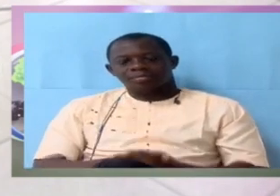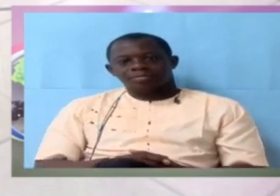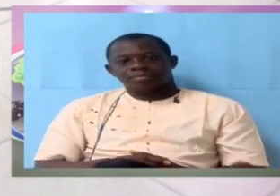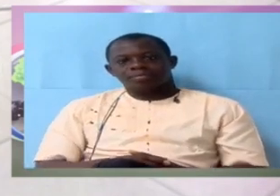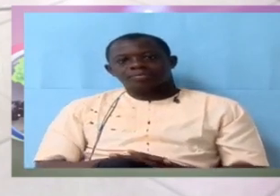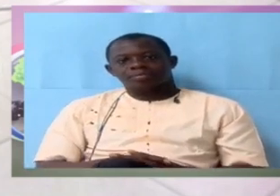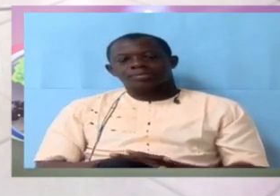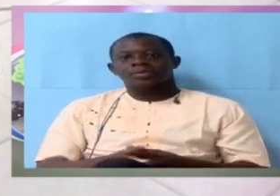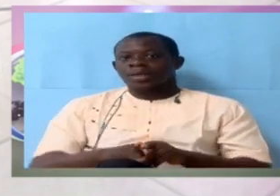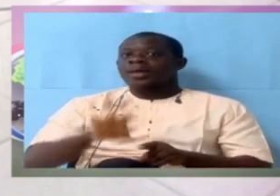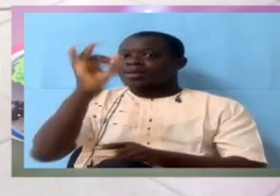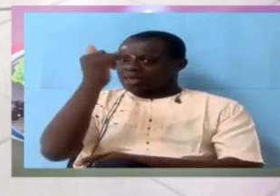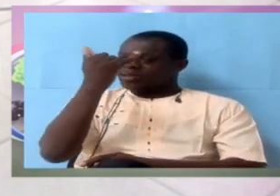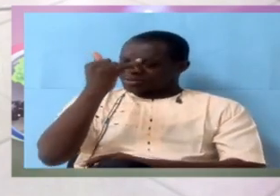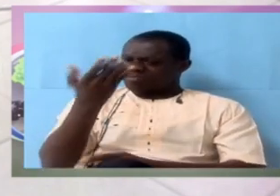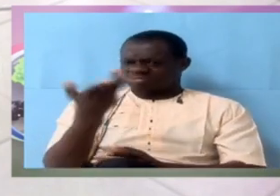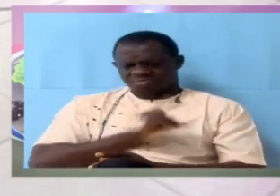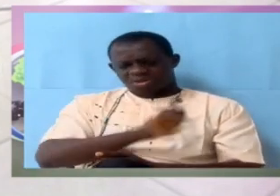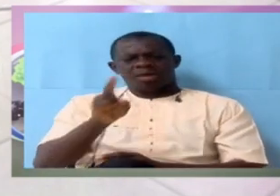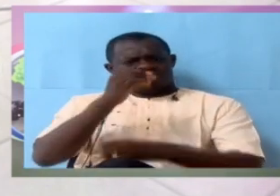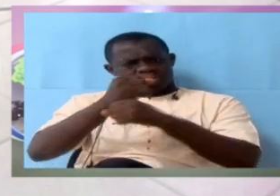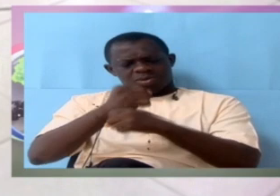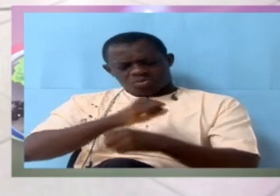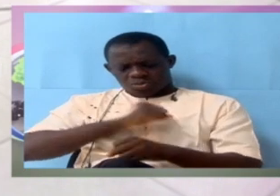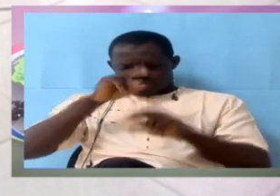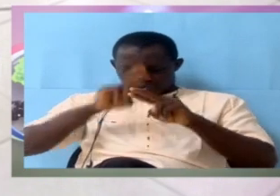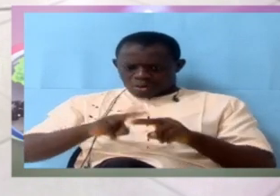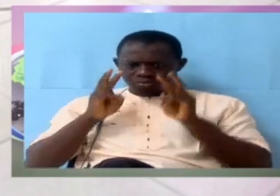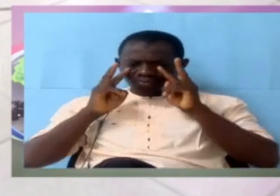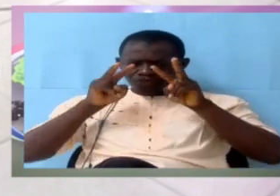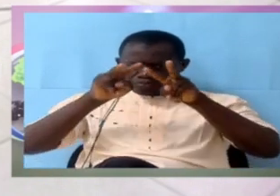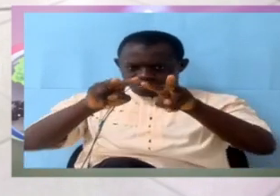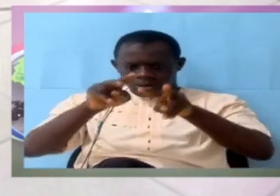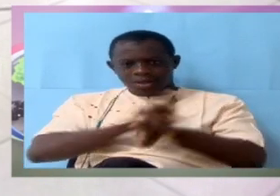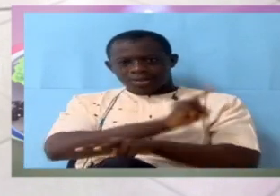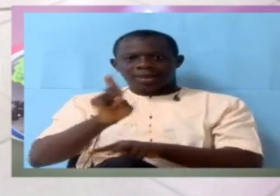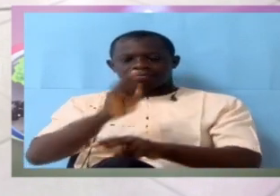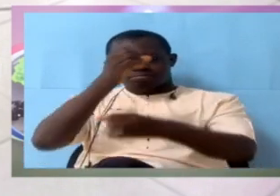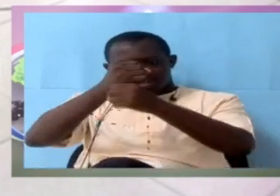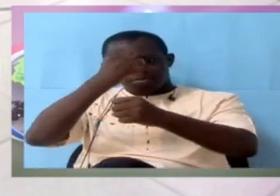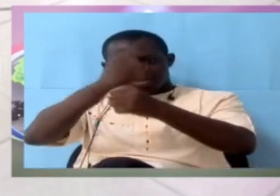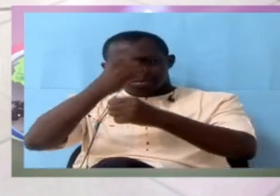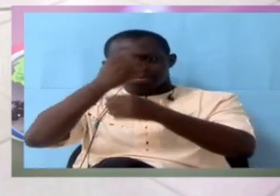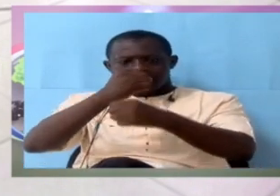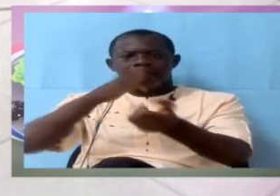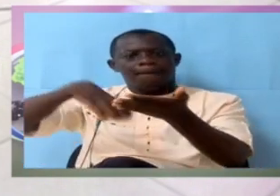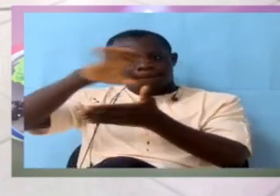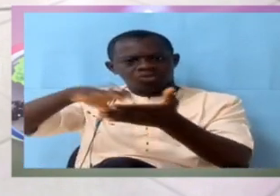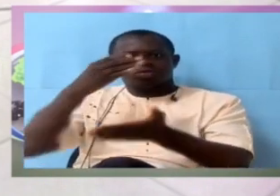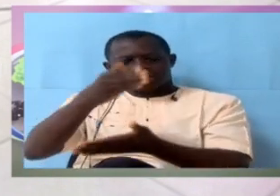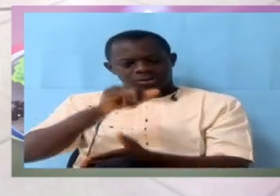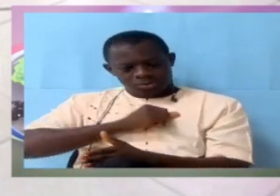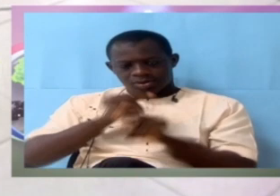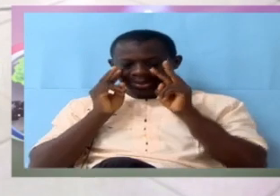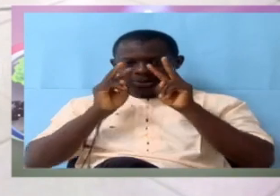Yes, they make this thing in our presence. We were sitting down and looking at them when they were making this mixture.